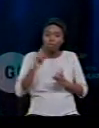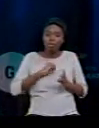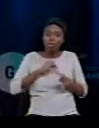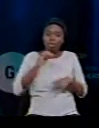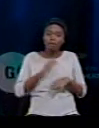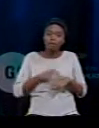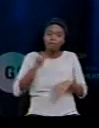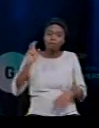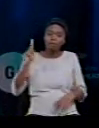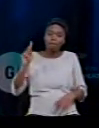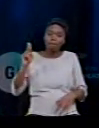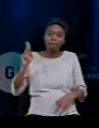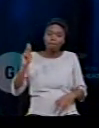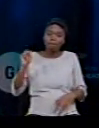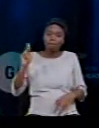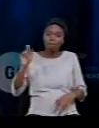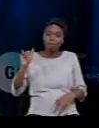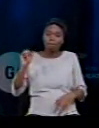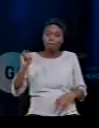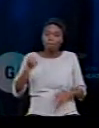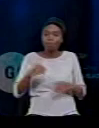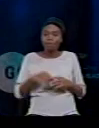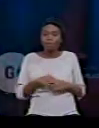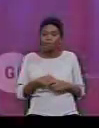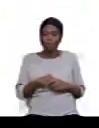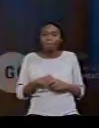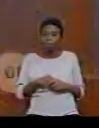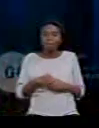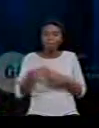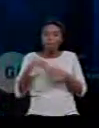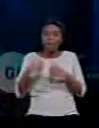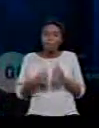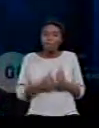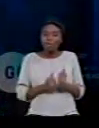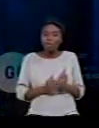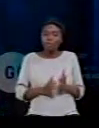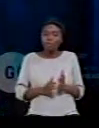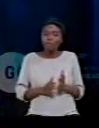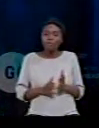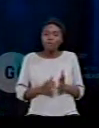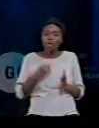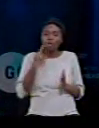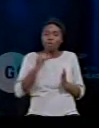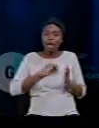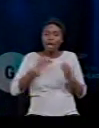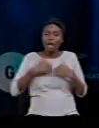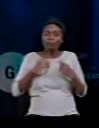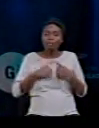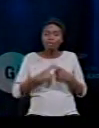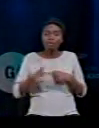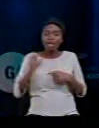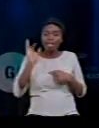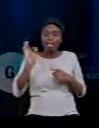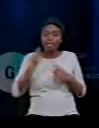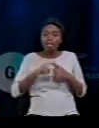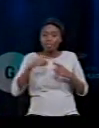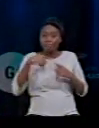I always call him Apostle. So I have to testify, to tell the Christian